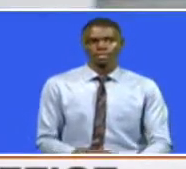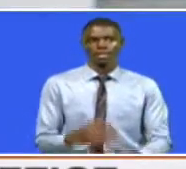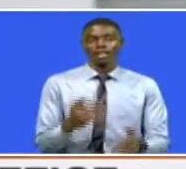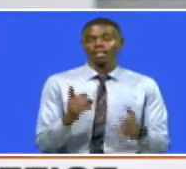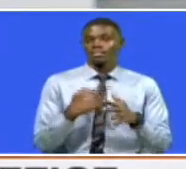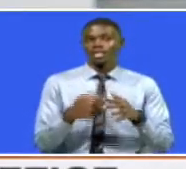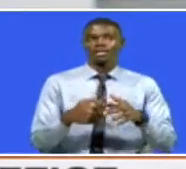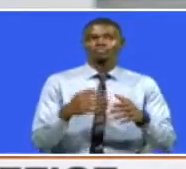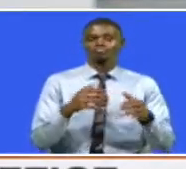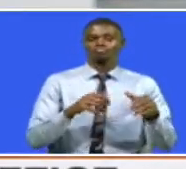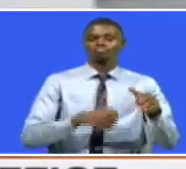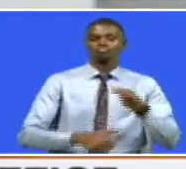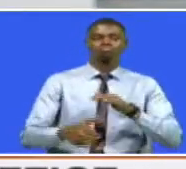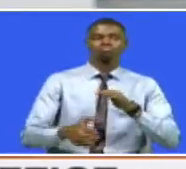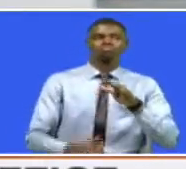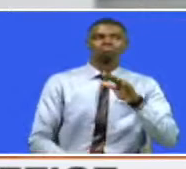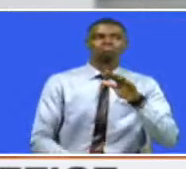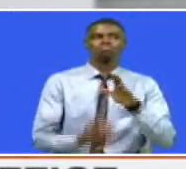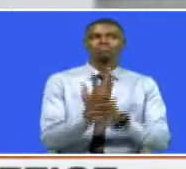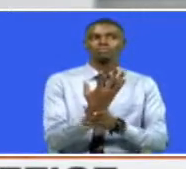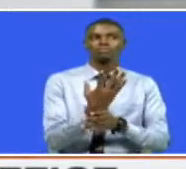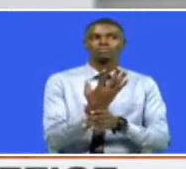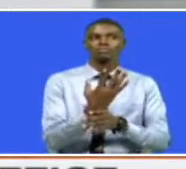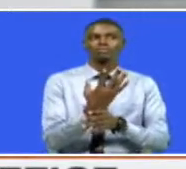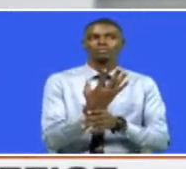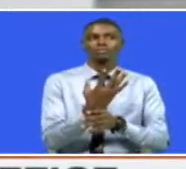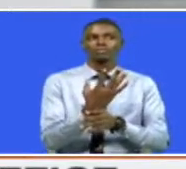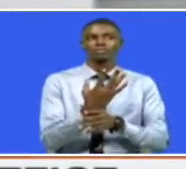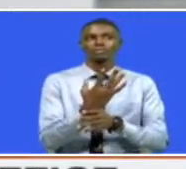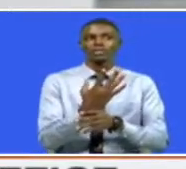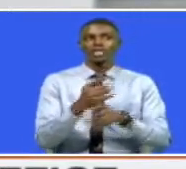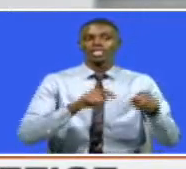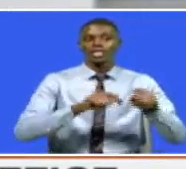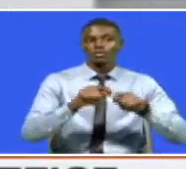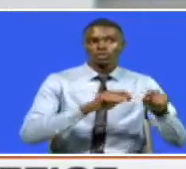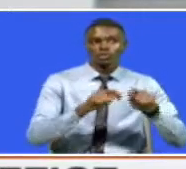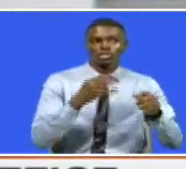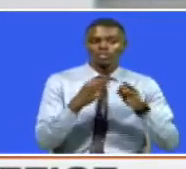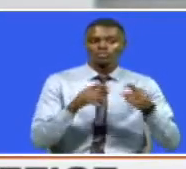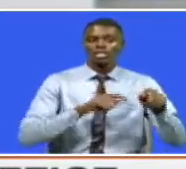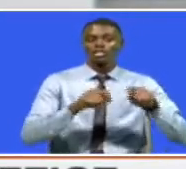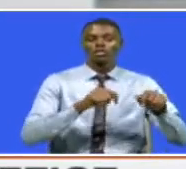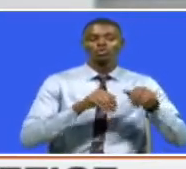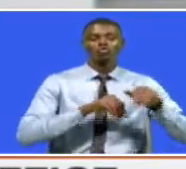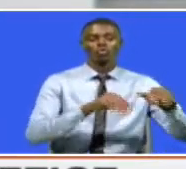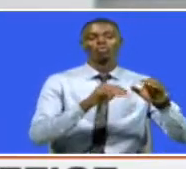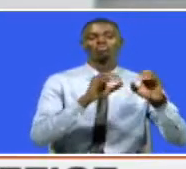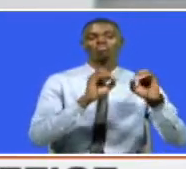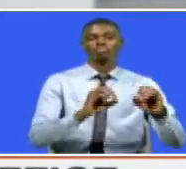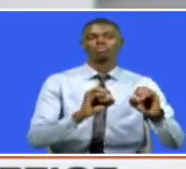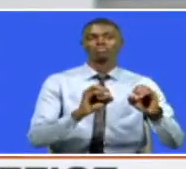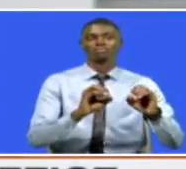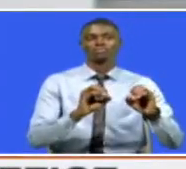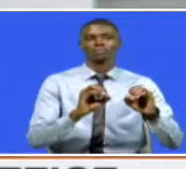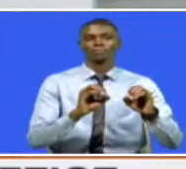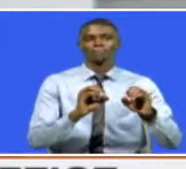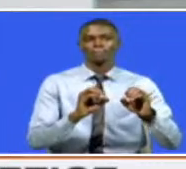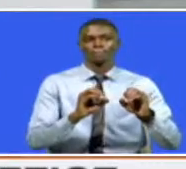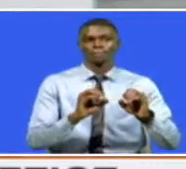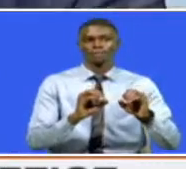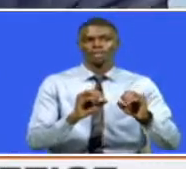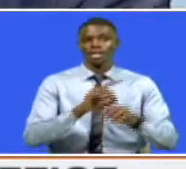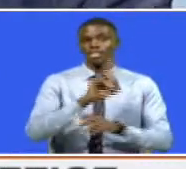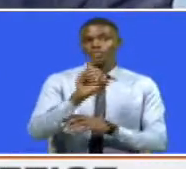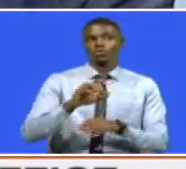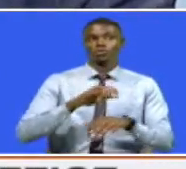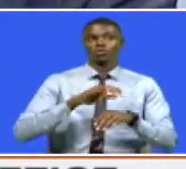the regulations yeah. just before the rollout of the fund yeah. if the regulations were not going to be followed at the rollout of the fund? It's a question of